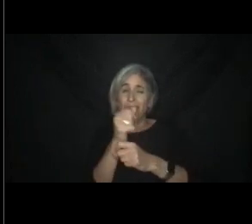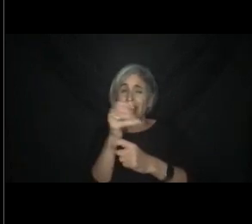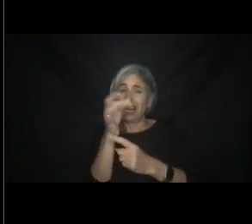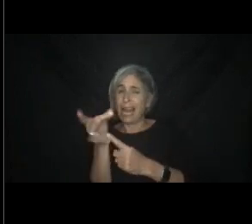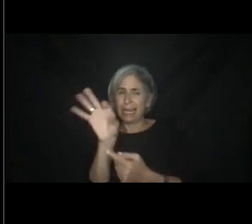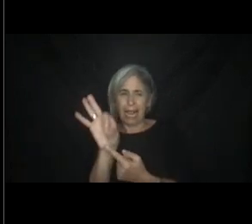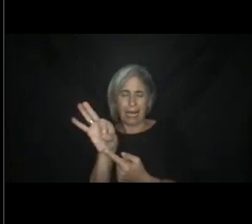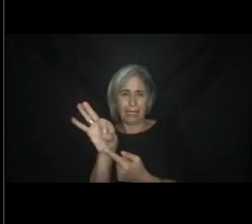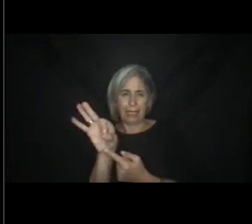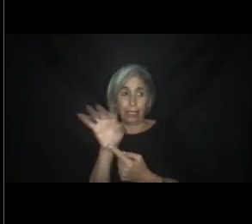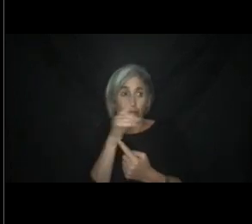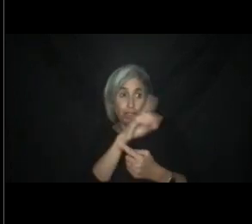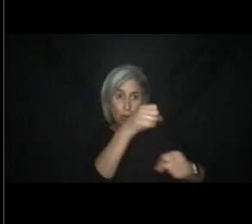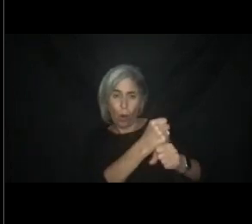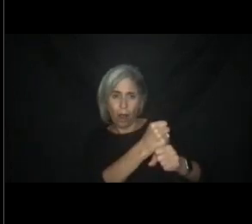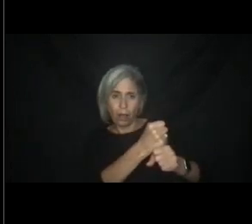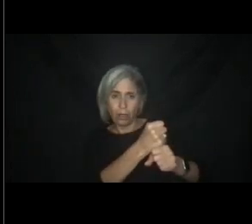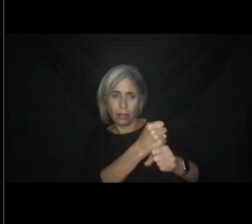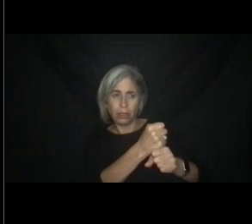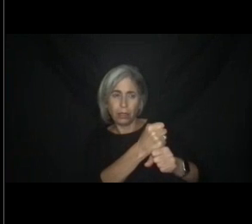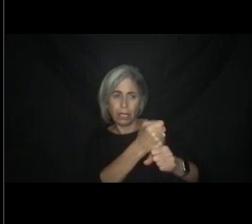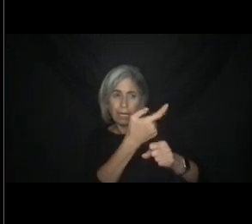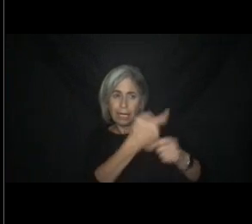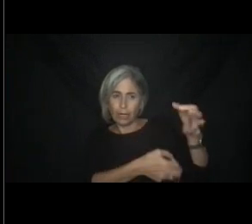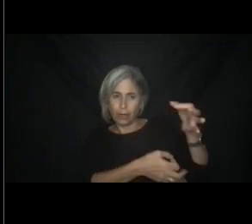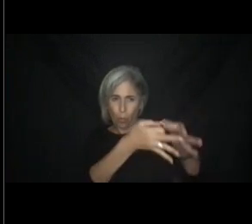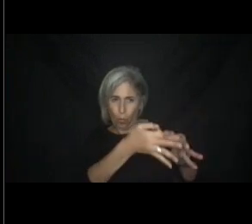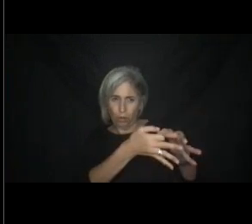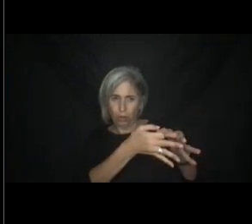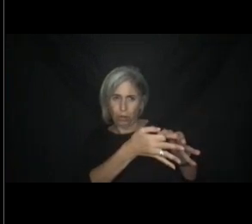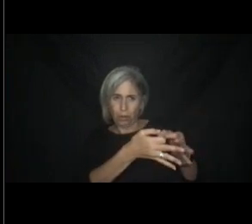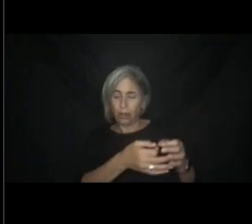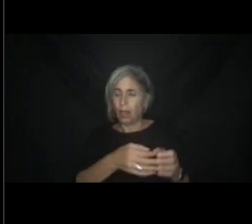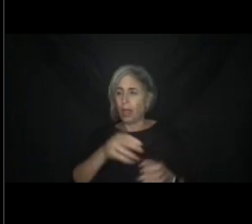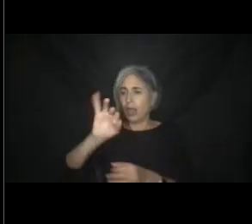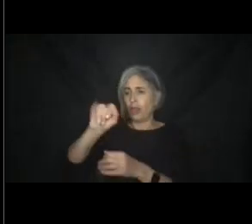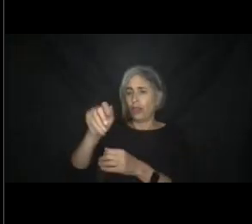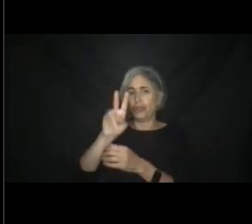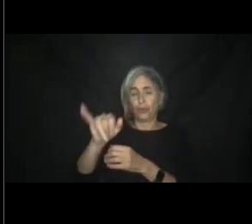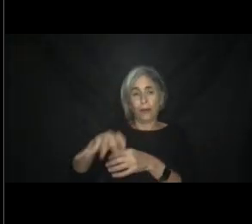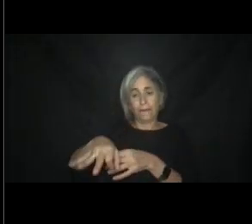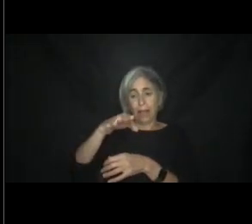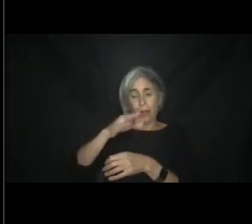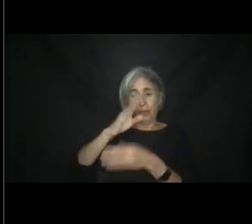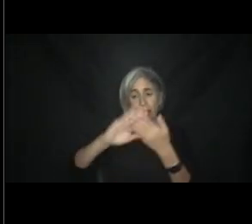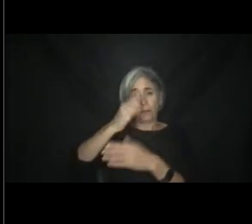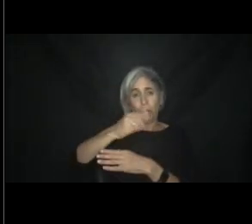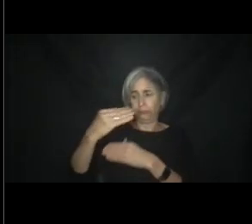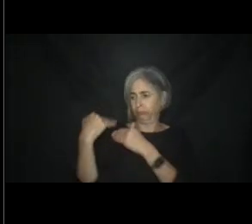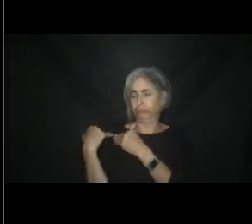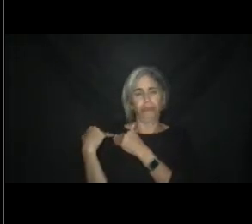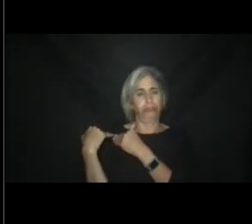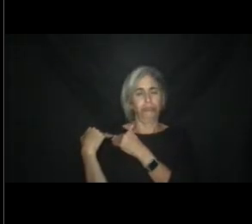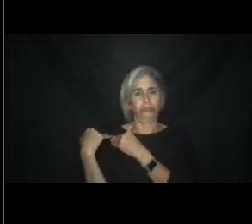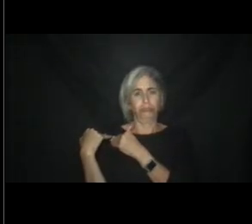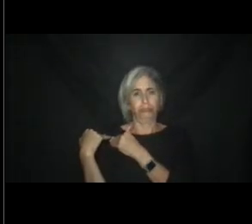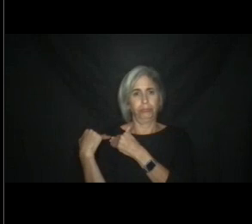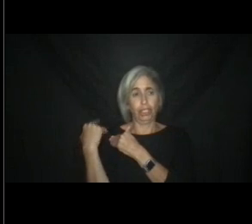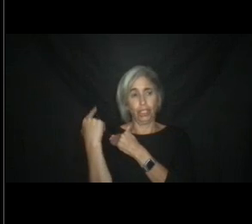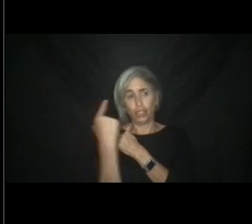she won in the lower courts. The jury found the city of Boynton Beach liable. She